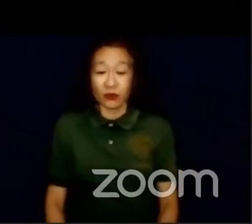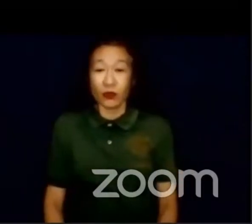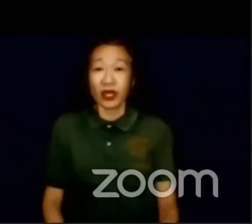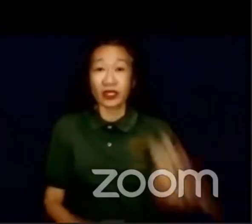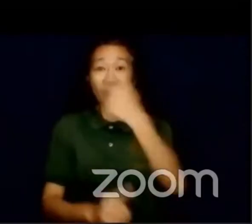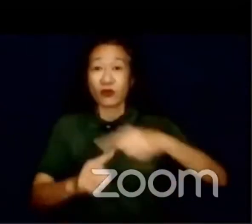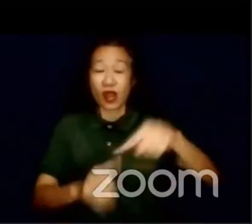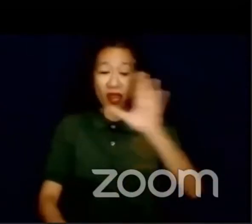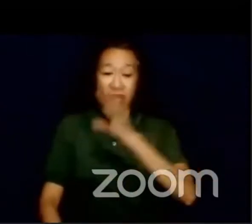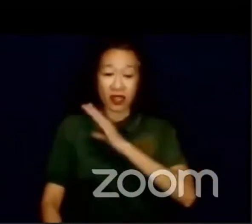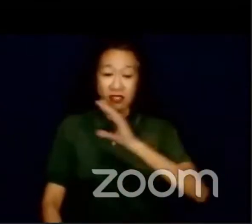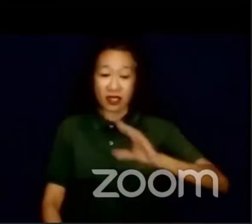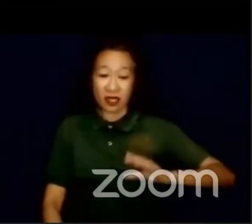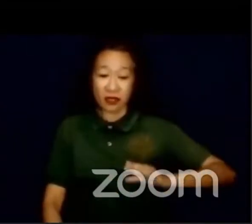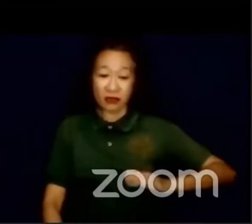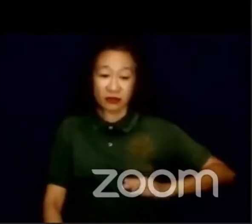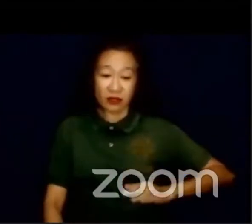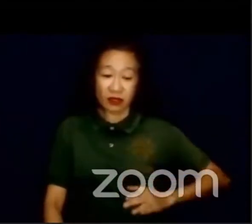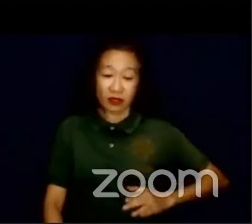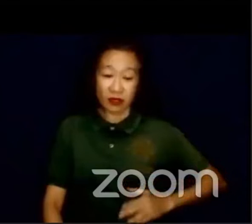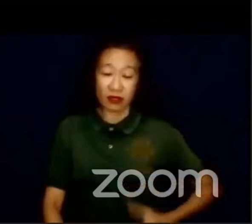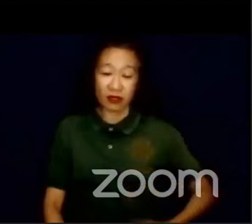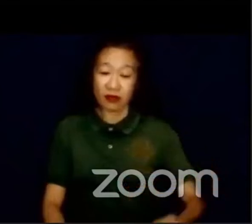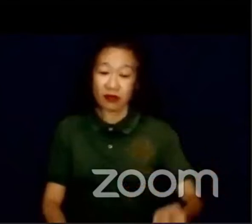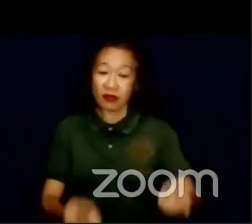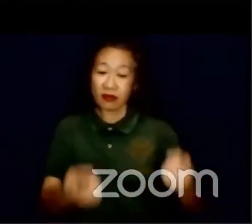art. When Christ shall